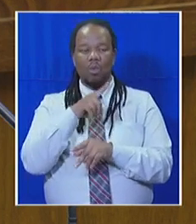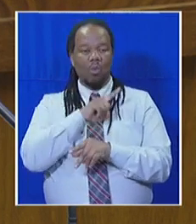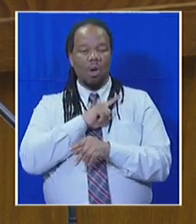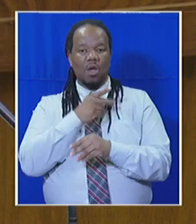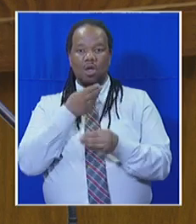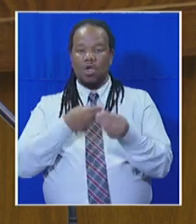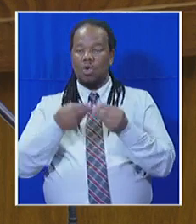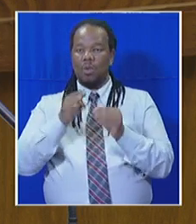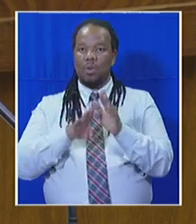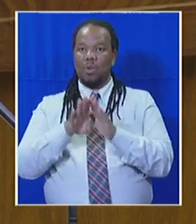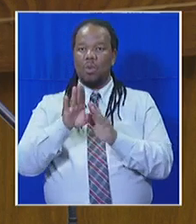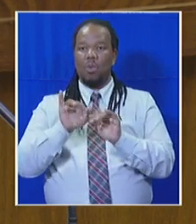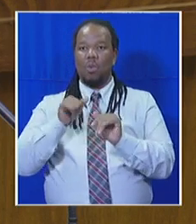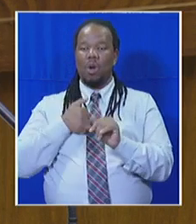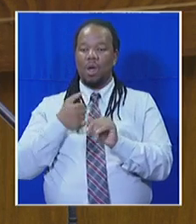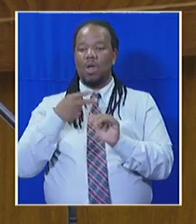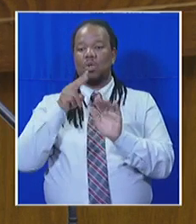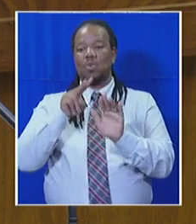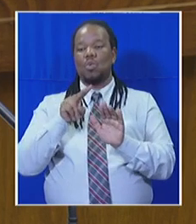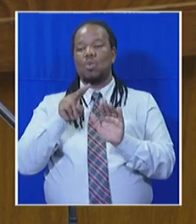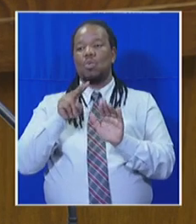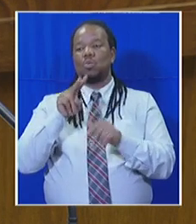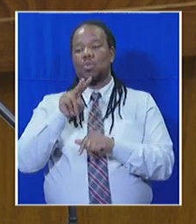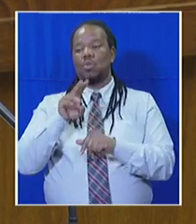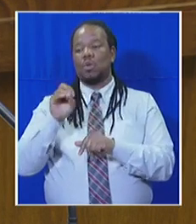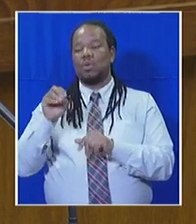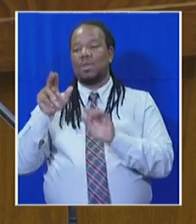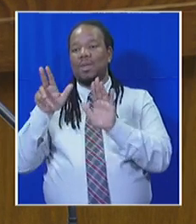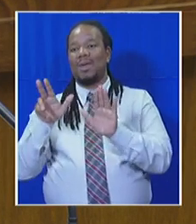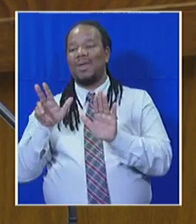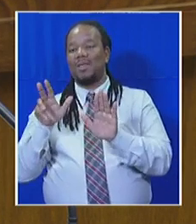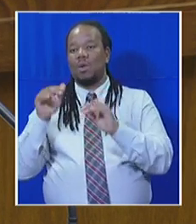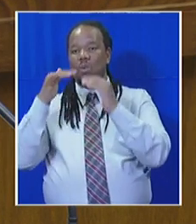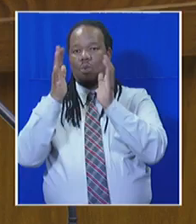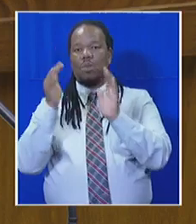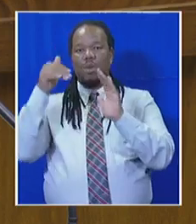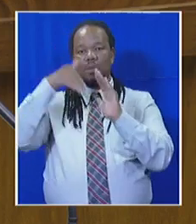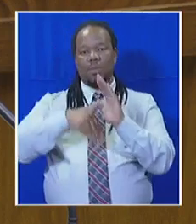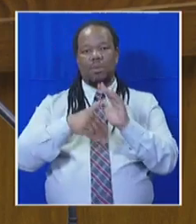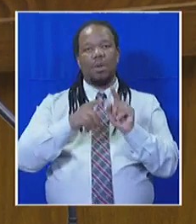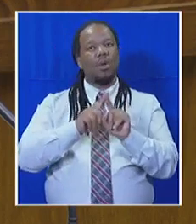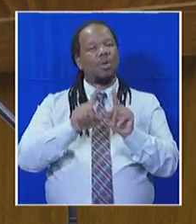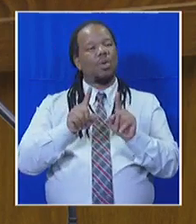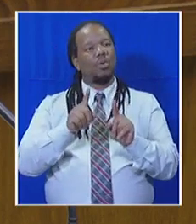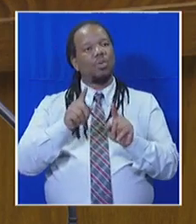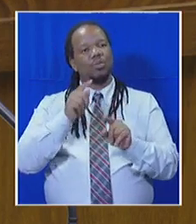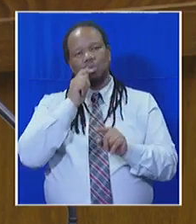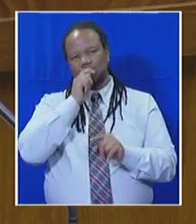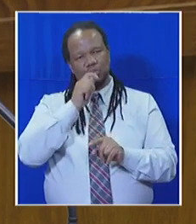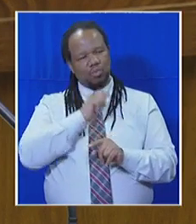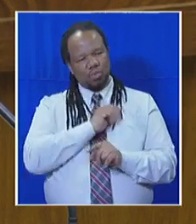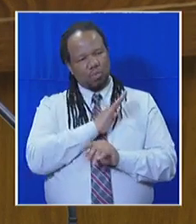of post-2008 financial crisis, because that is not true and you know it, and you keep